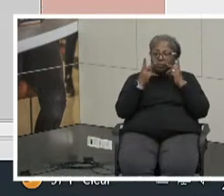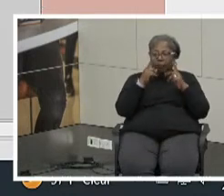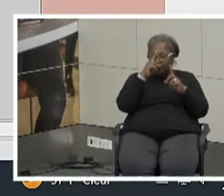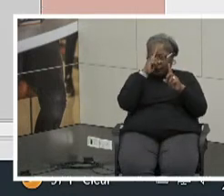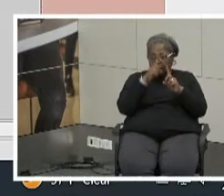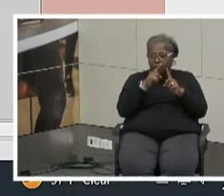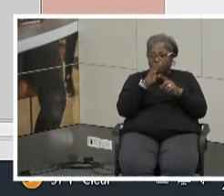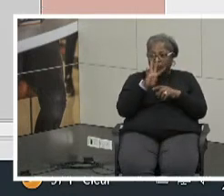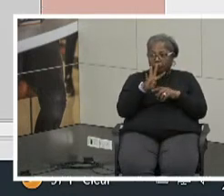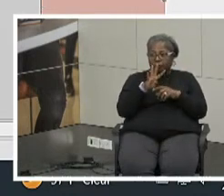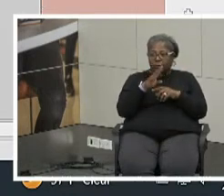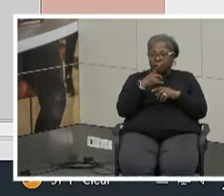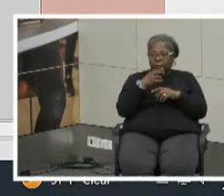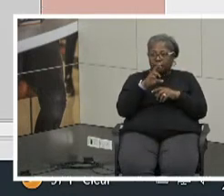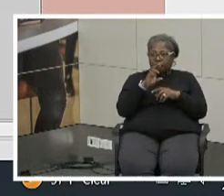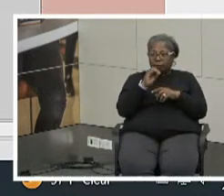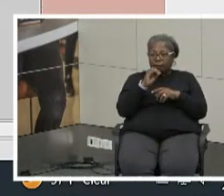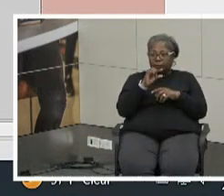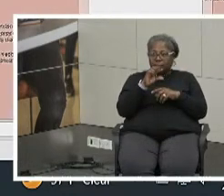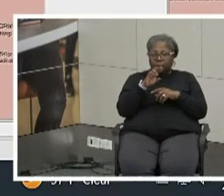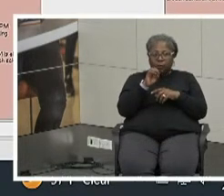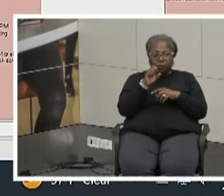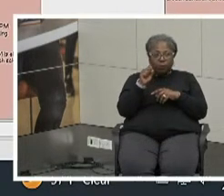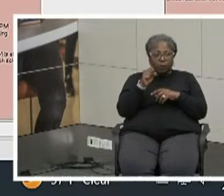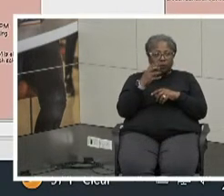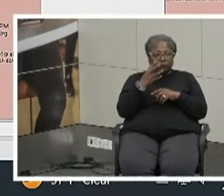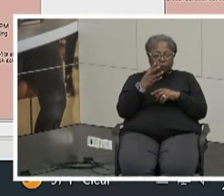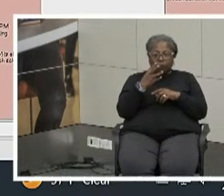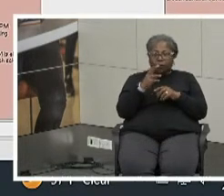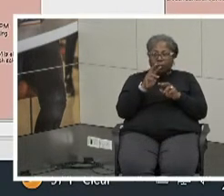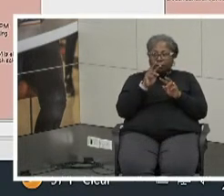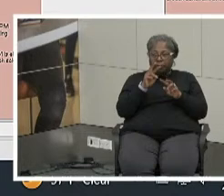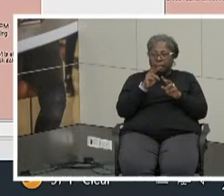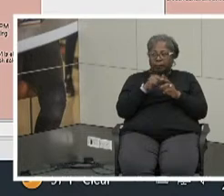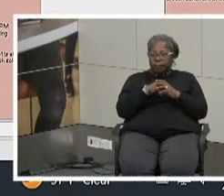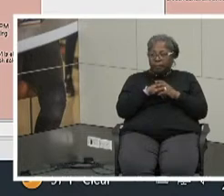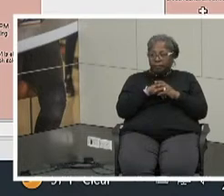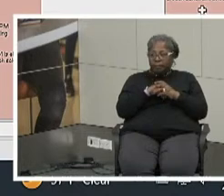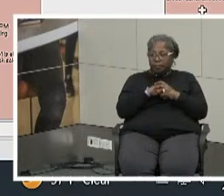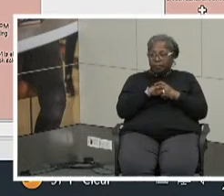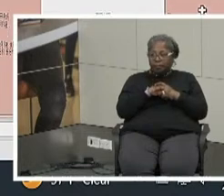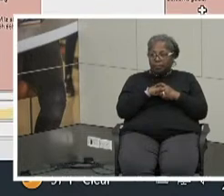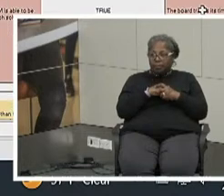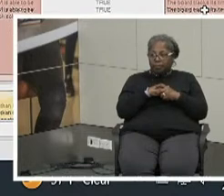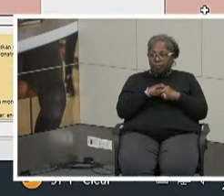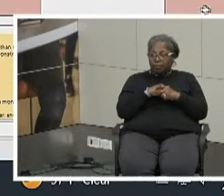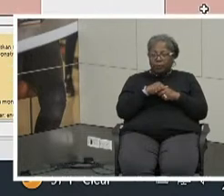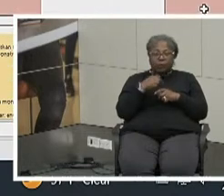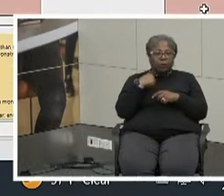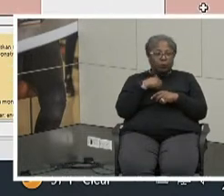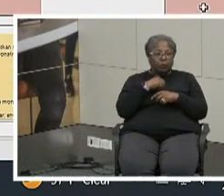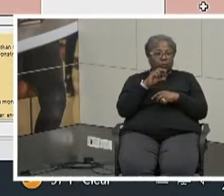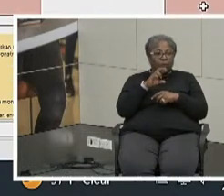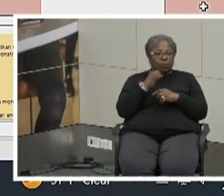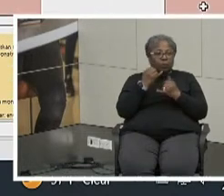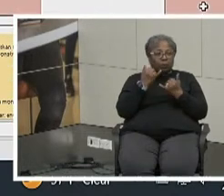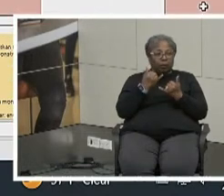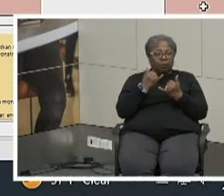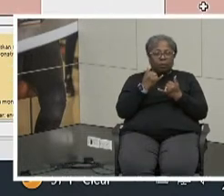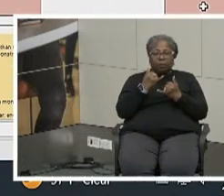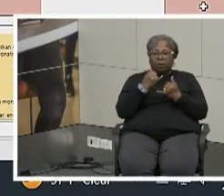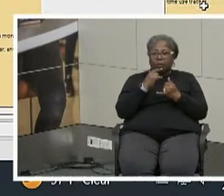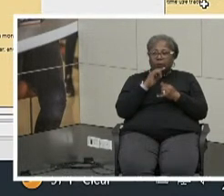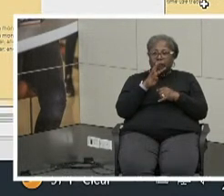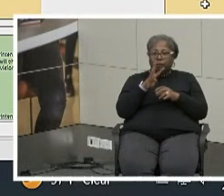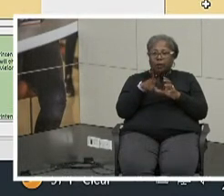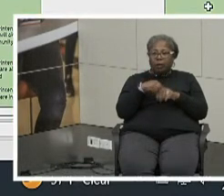constraint progress measures right there um we are at oh that's we're at four